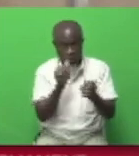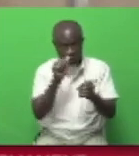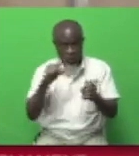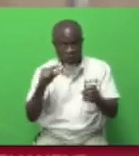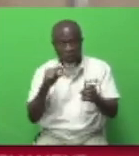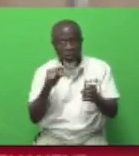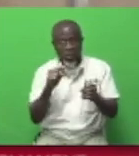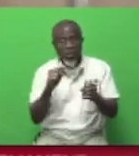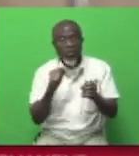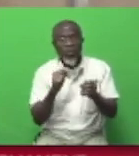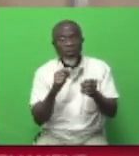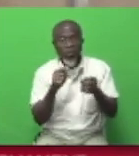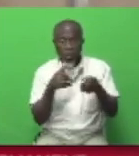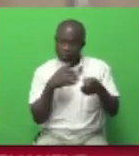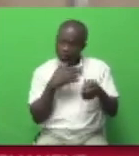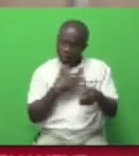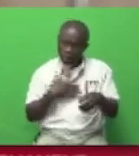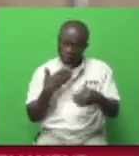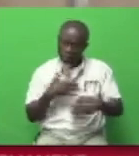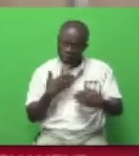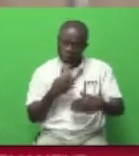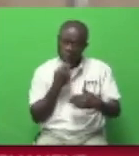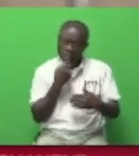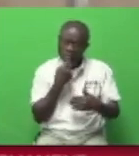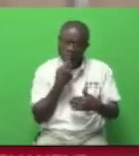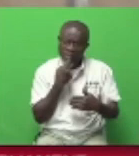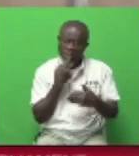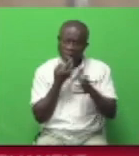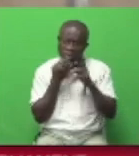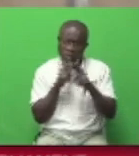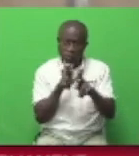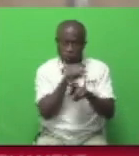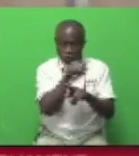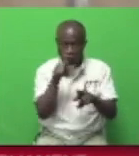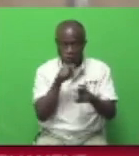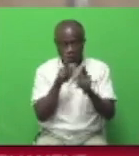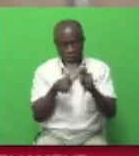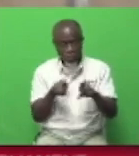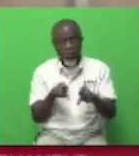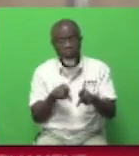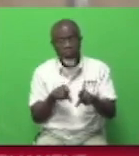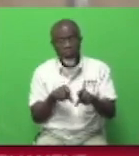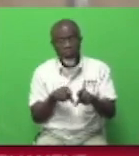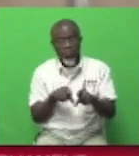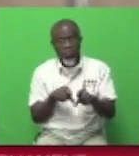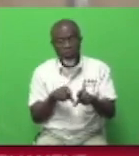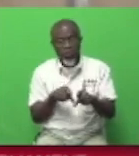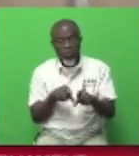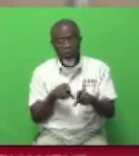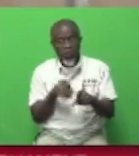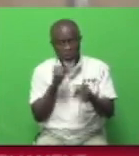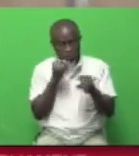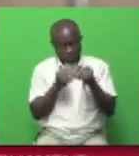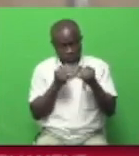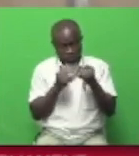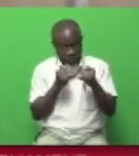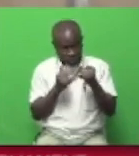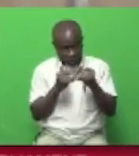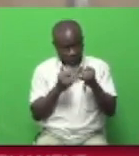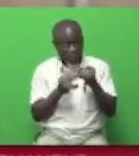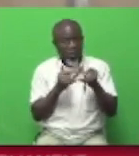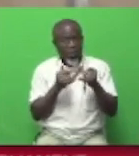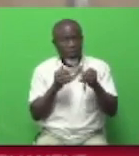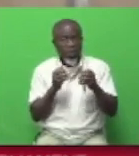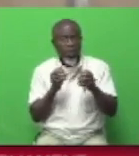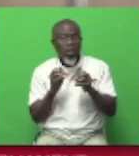of Legal Affairs, I'm pleased to report to the people of Trinidad and Tobago, is also in the final stages of full